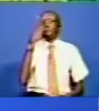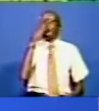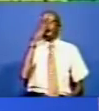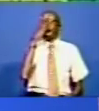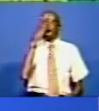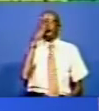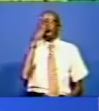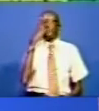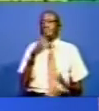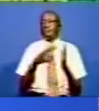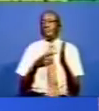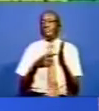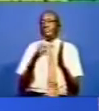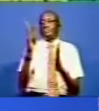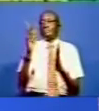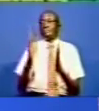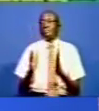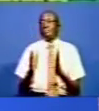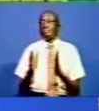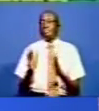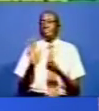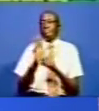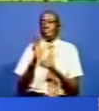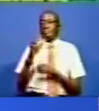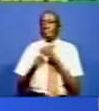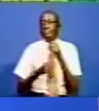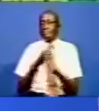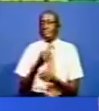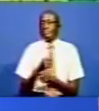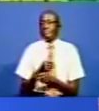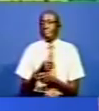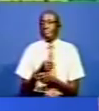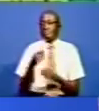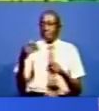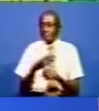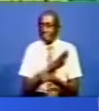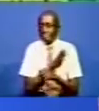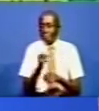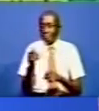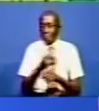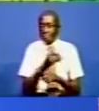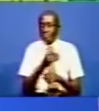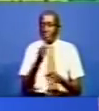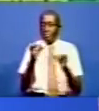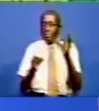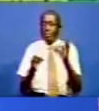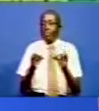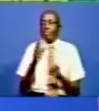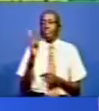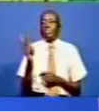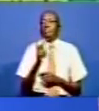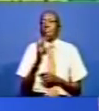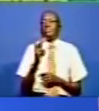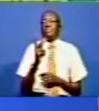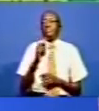to when Kenyans who have spent many years evading justice in Kenya were